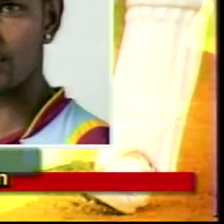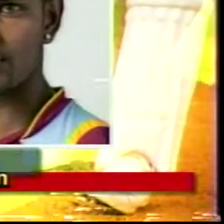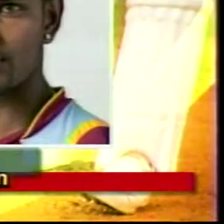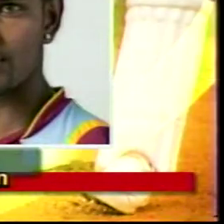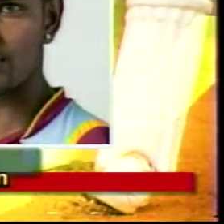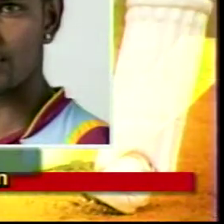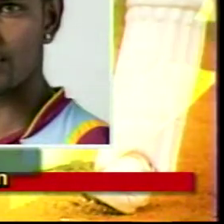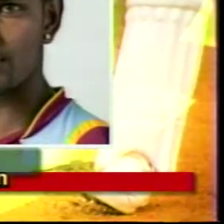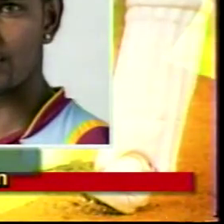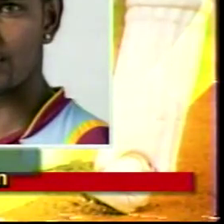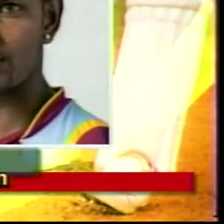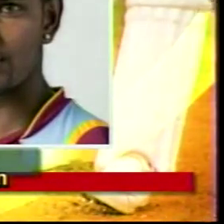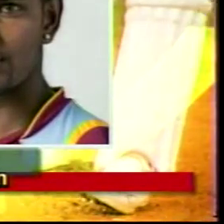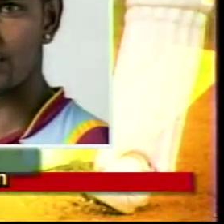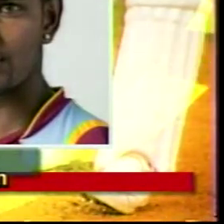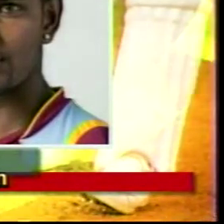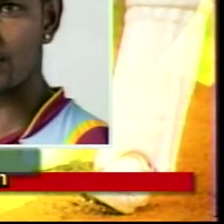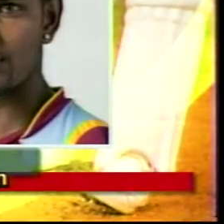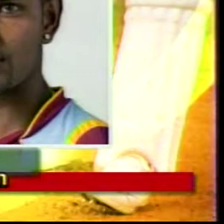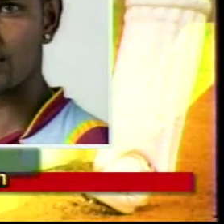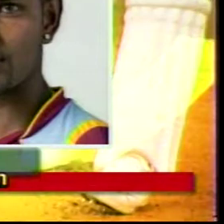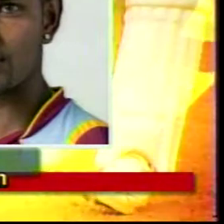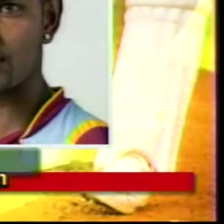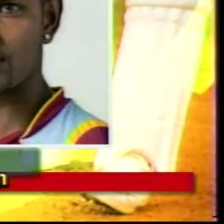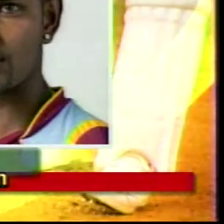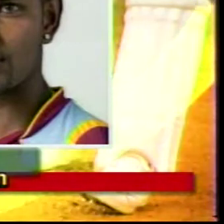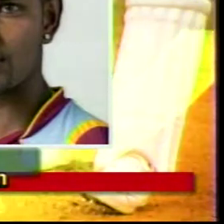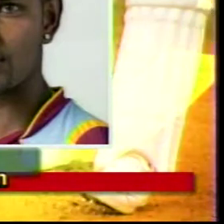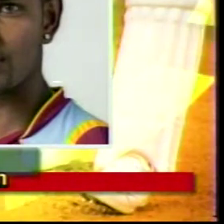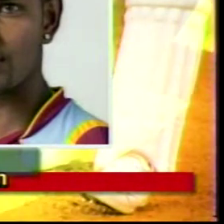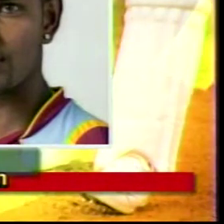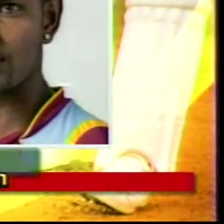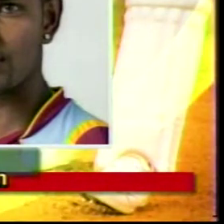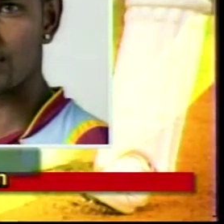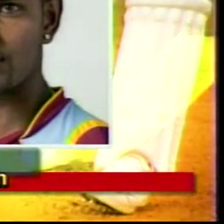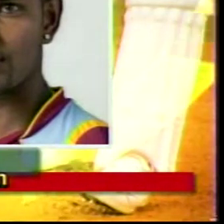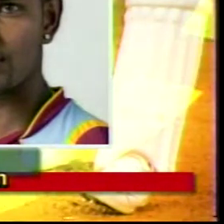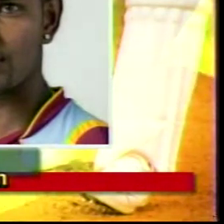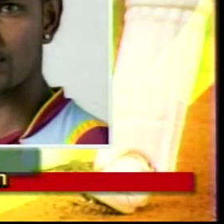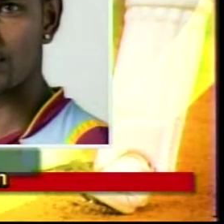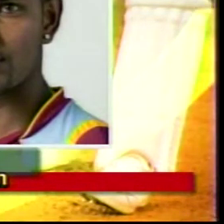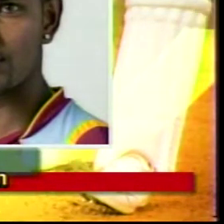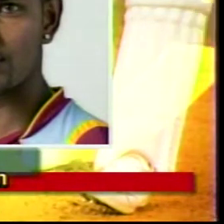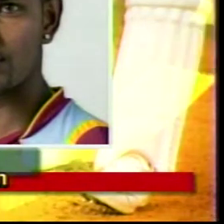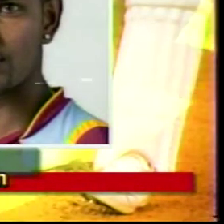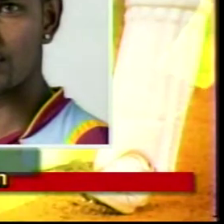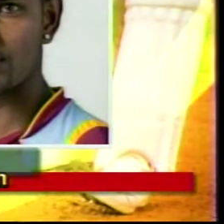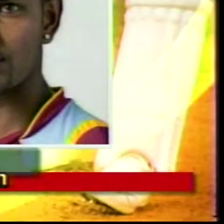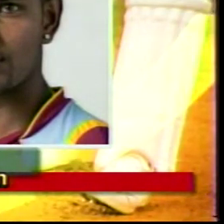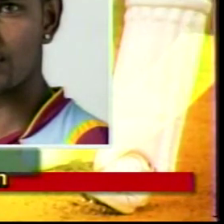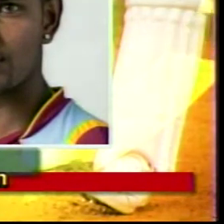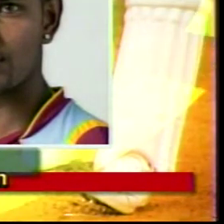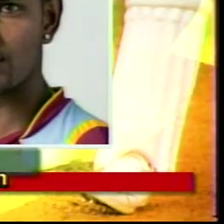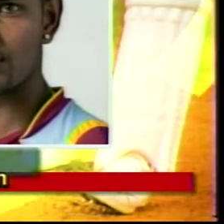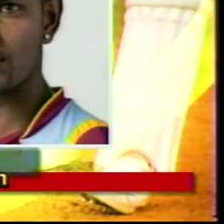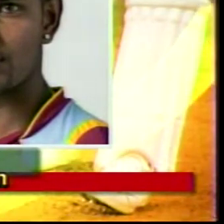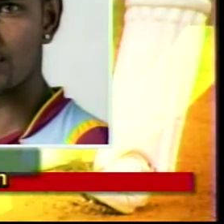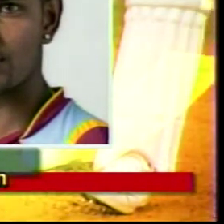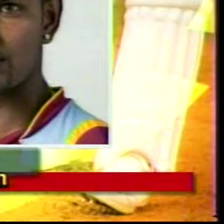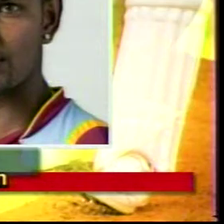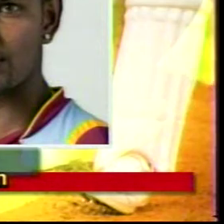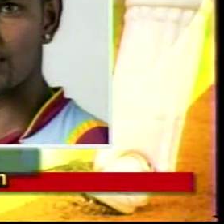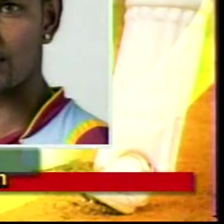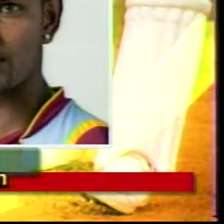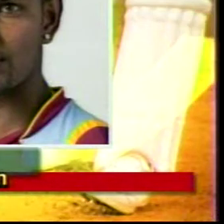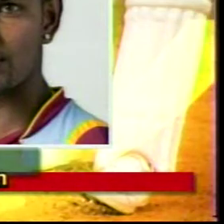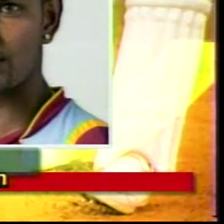Yeah, I think looking at the pitch yesterday, it looks like a quite good one. Unfortunately, the weather is, the sun is not out, but hopefully when we get